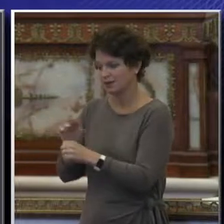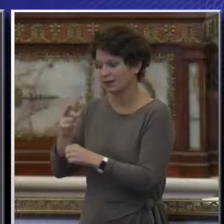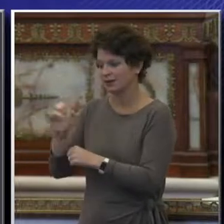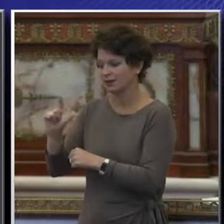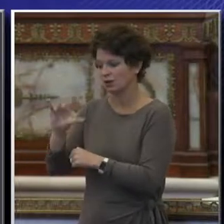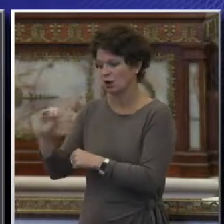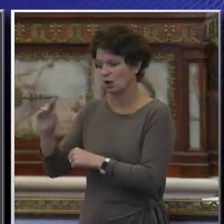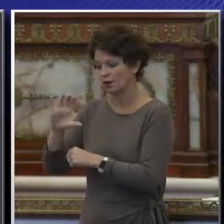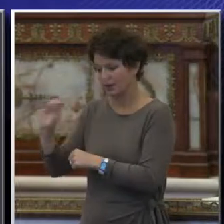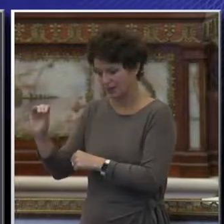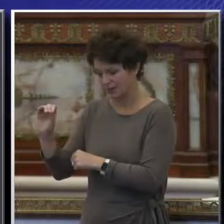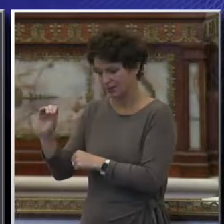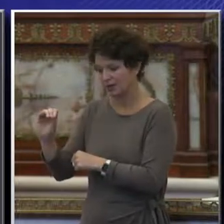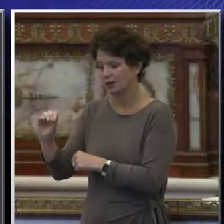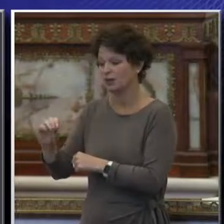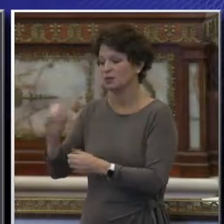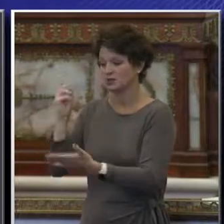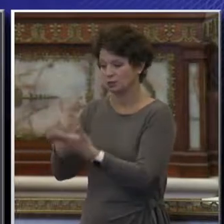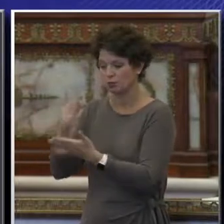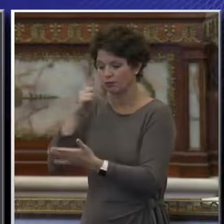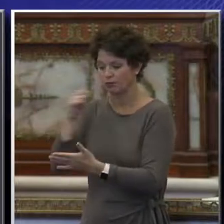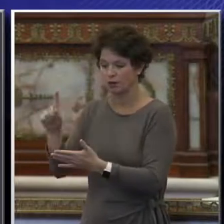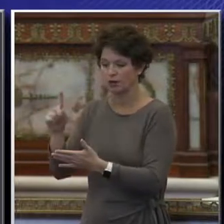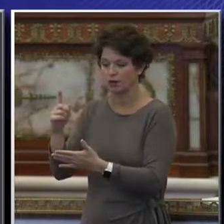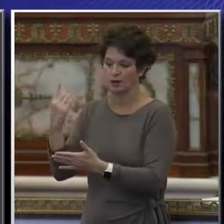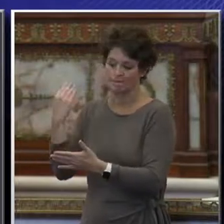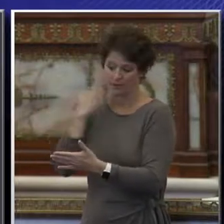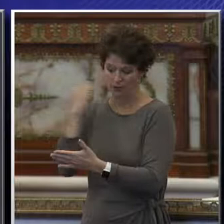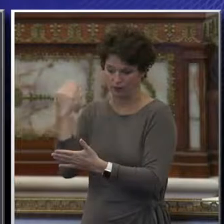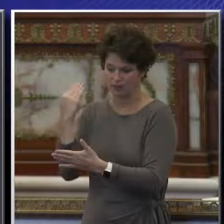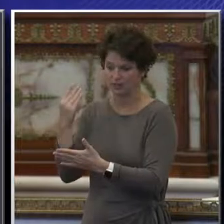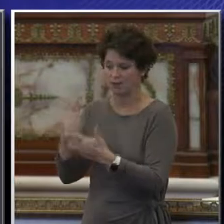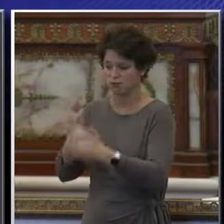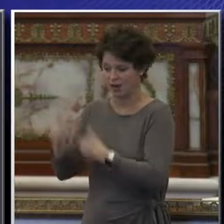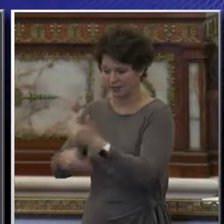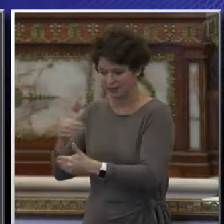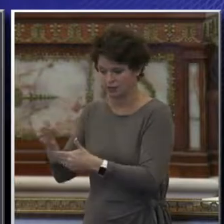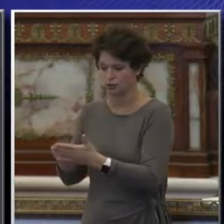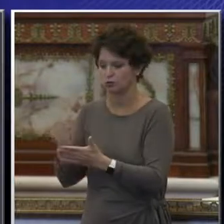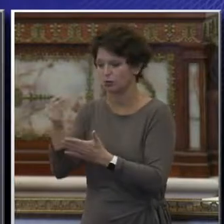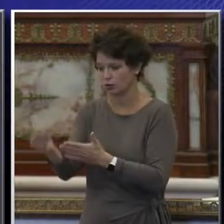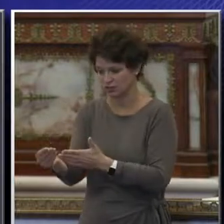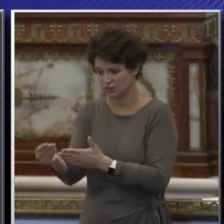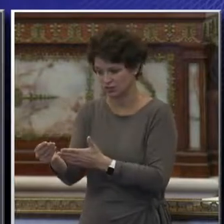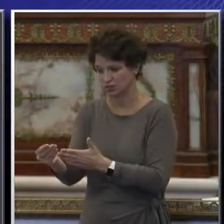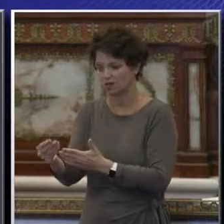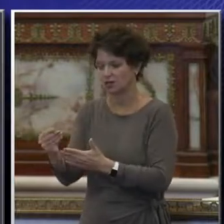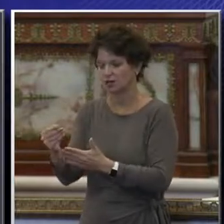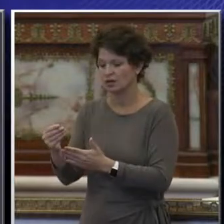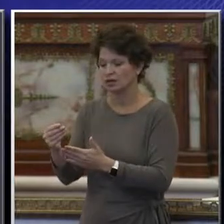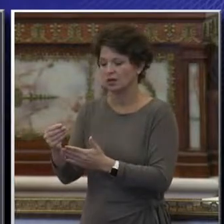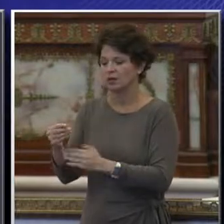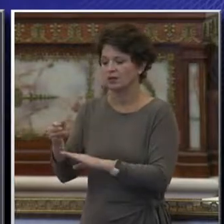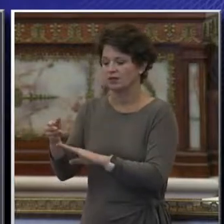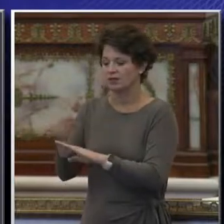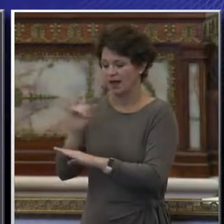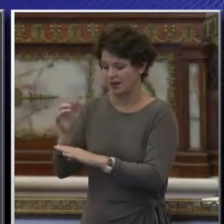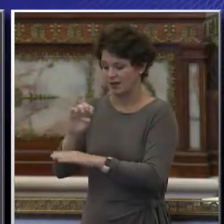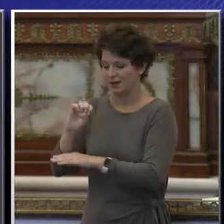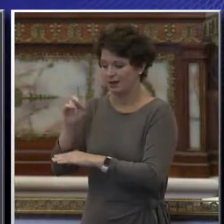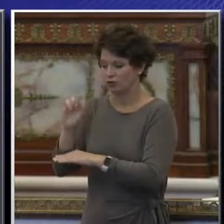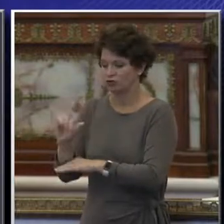company was the company that was approved during the bankruptcy process to purchase on the former Philadelphia Energy Solutions